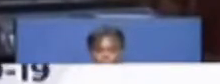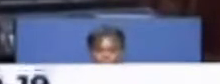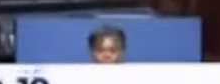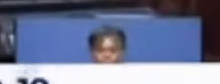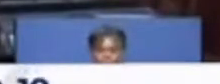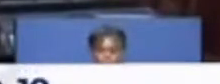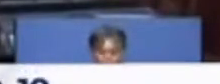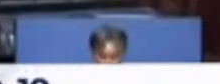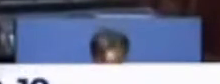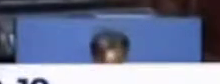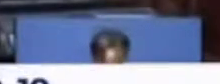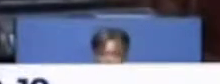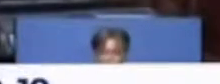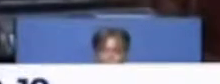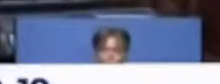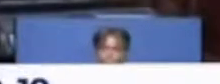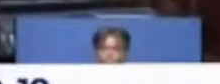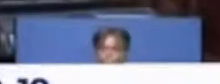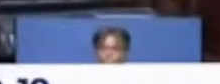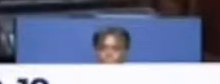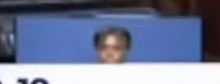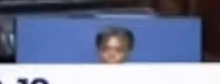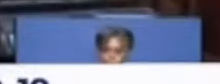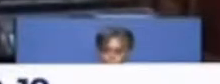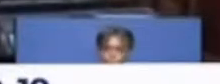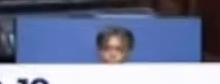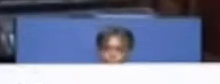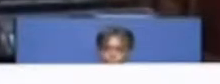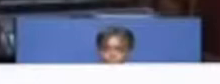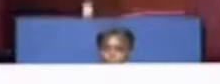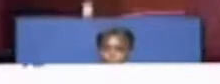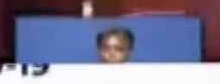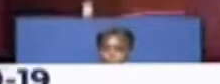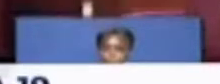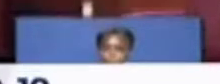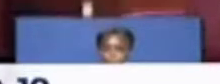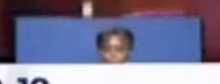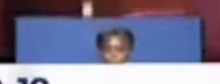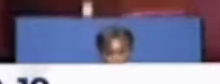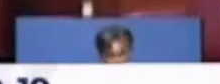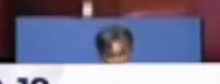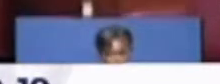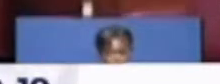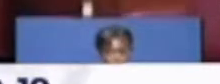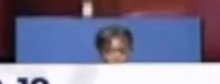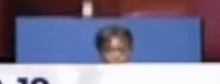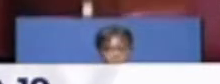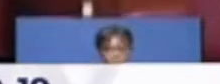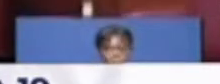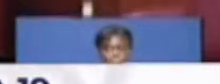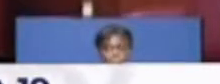members, as I have said before, not an inch more and not an inch less.